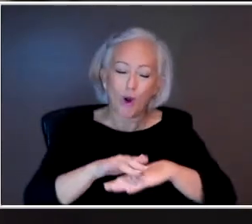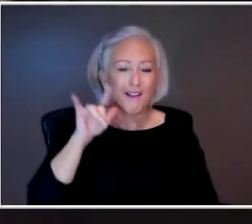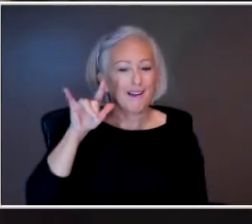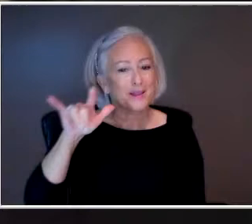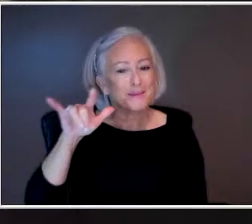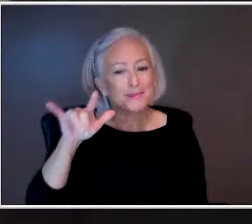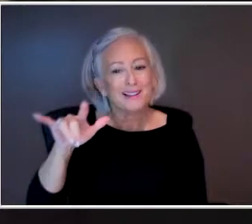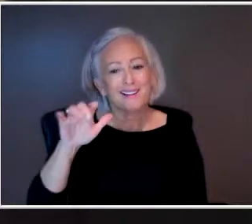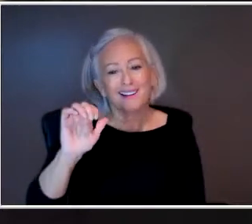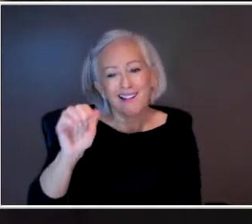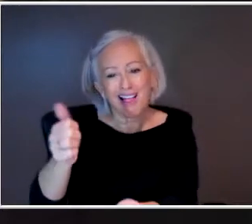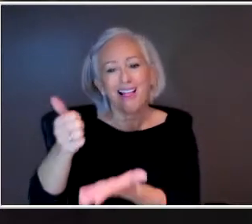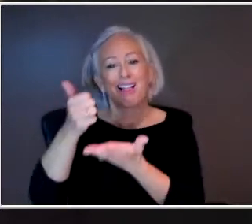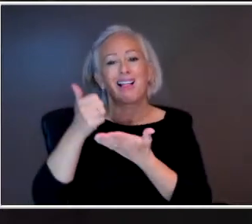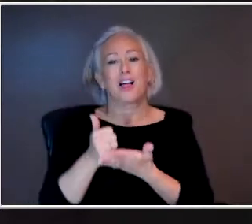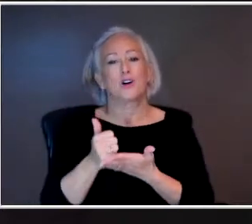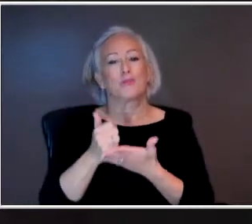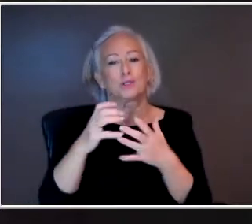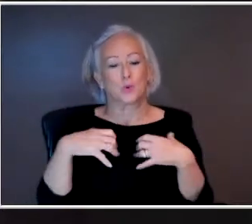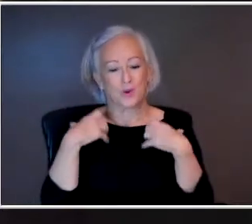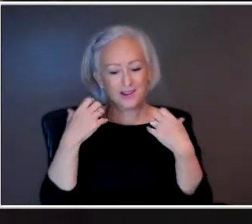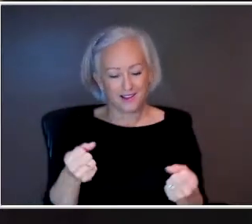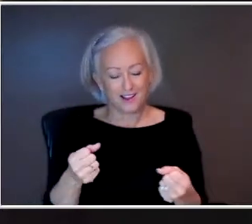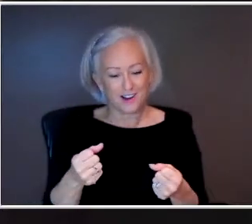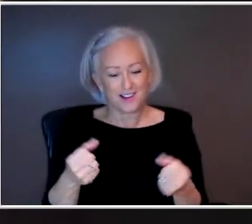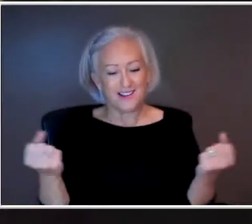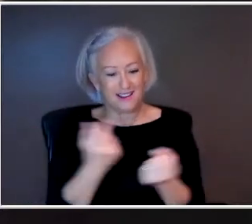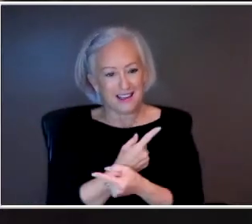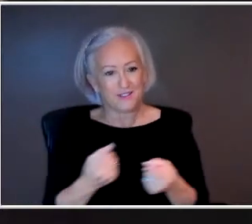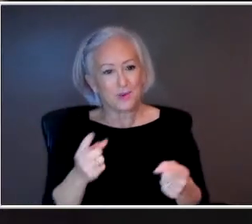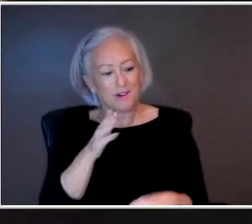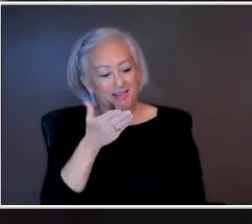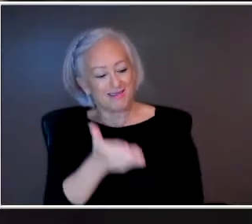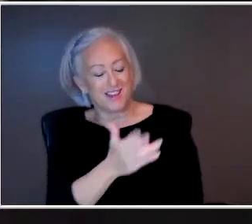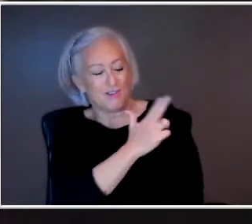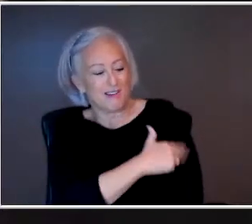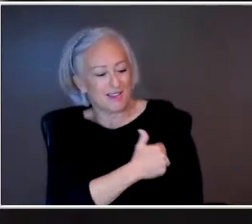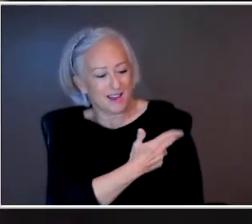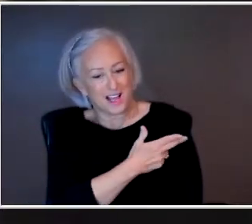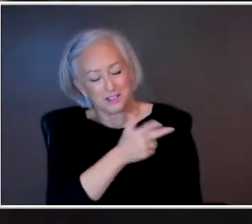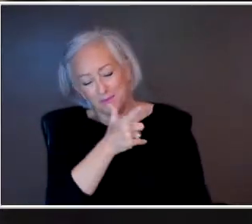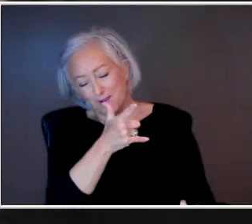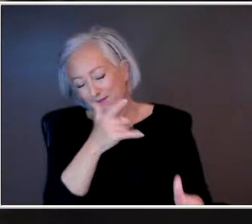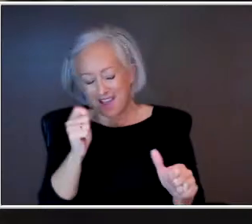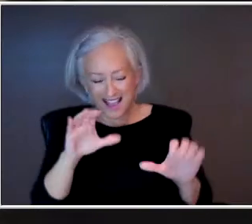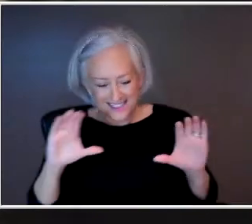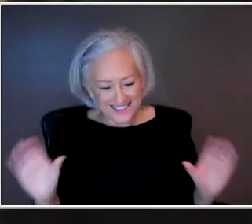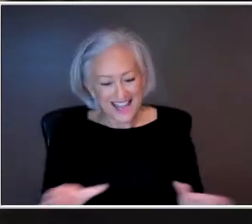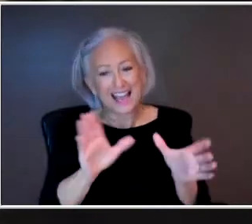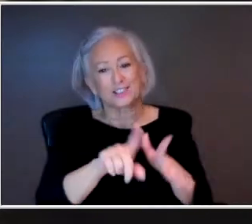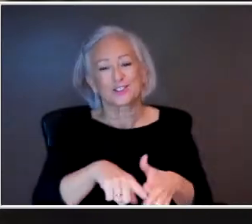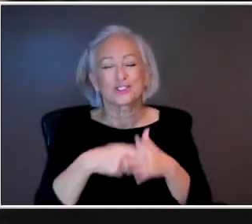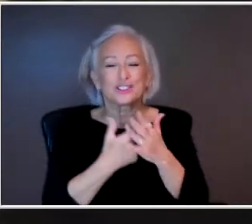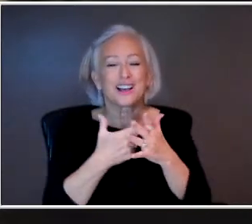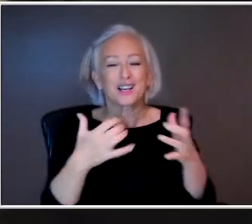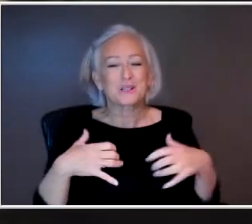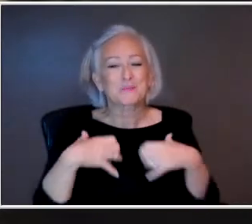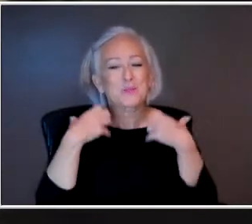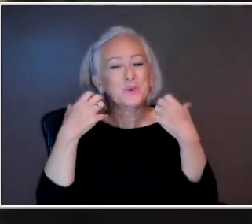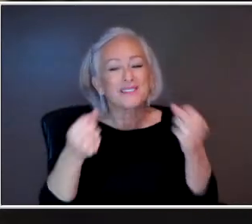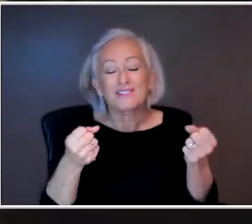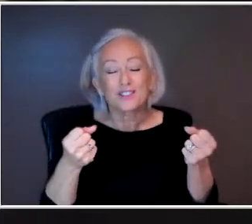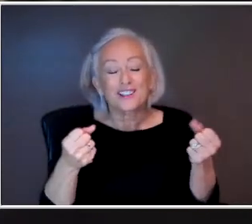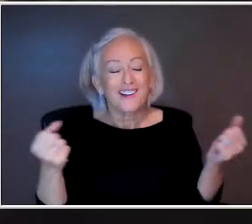helped with his recovery. Everybody at the hospital with their fast action helped with his recovery. And it's just, everything seemed